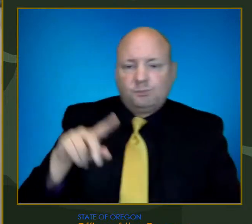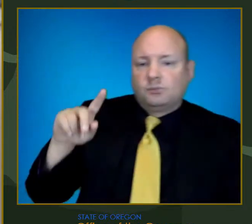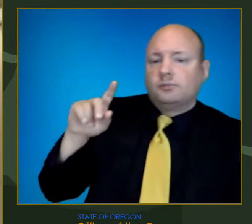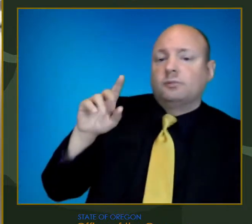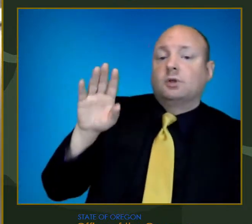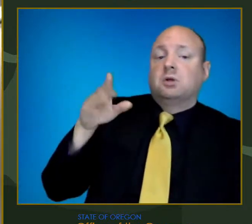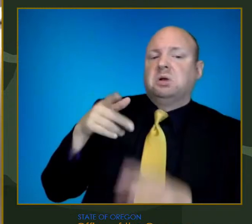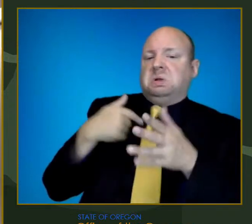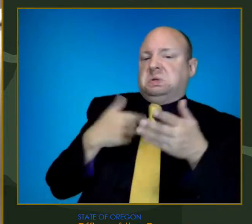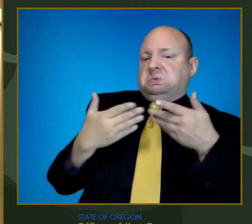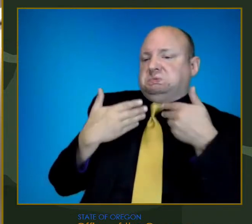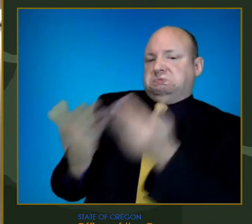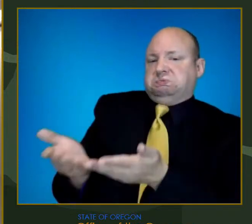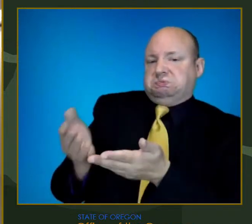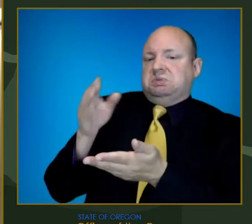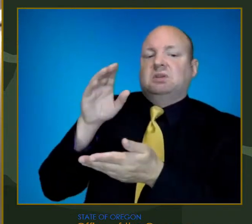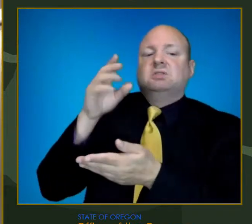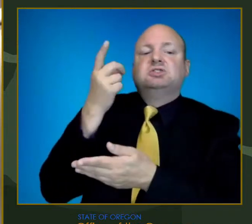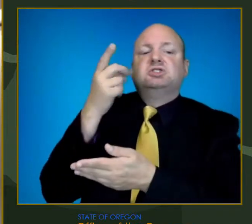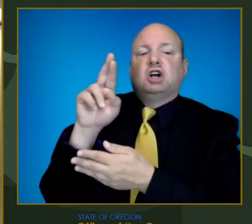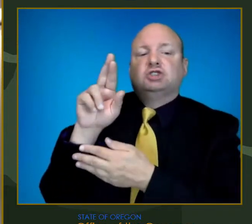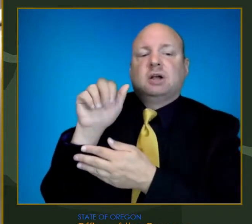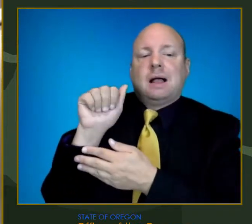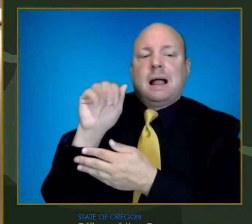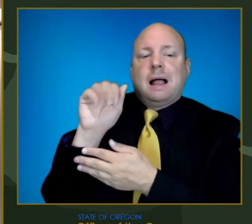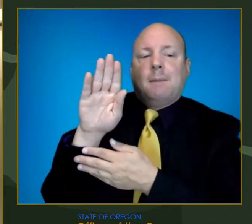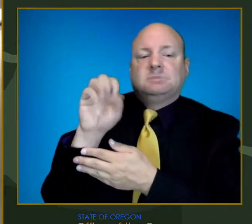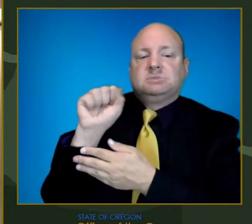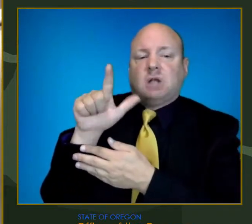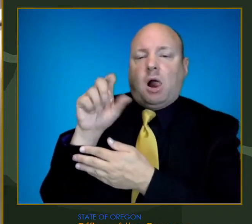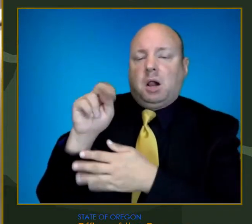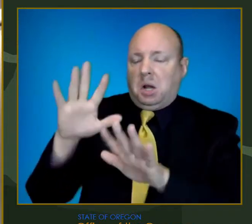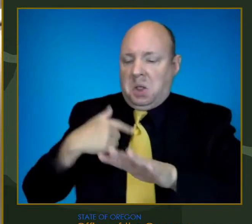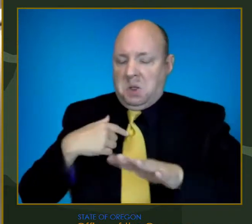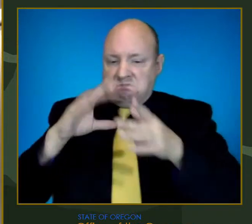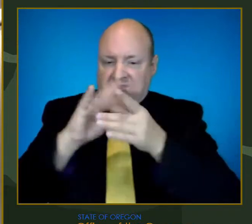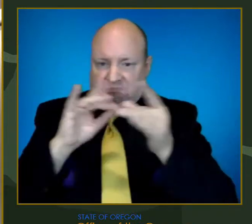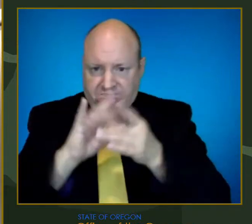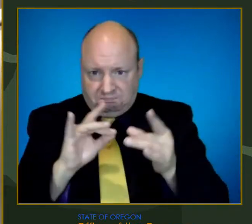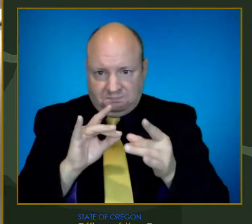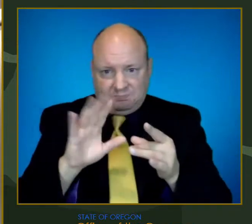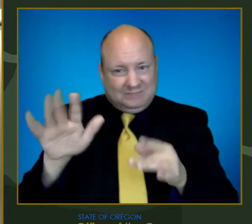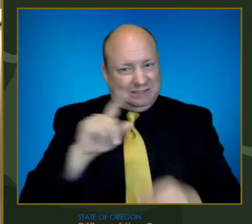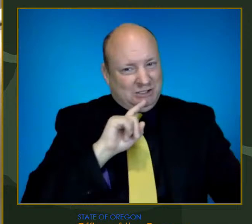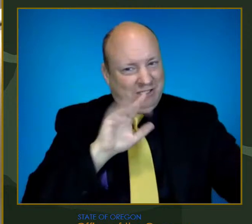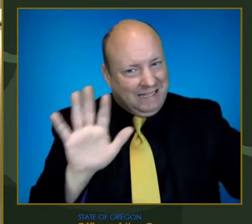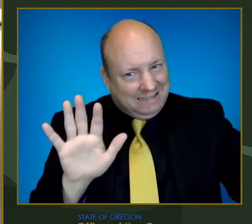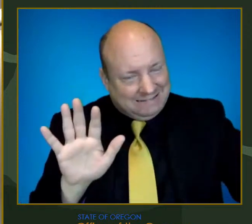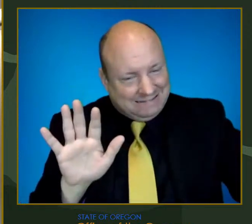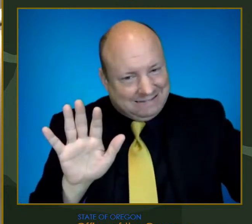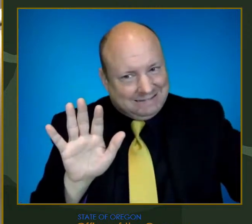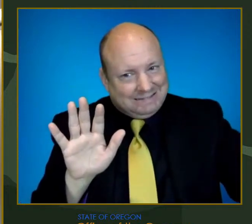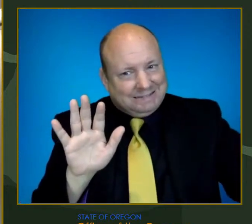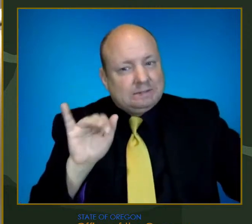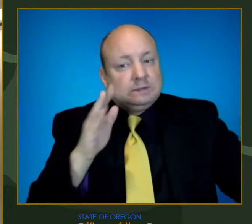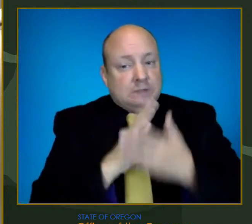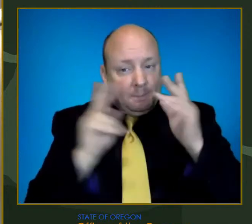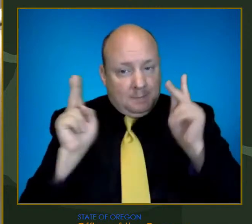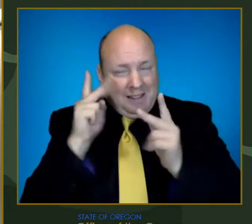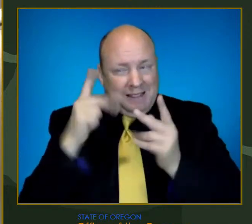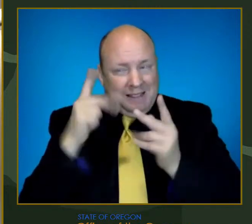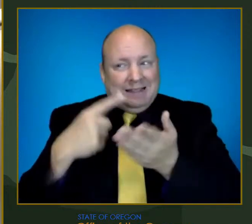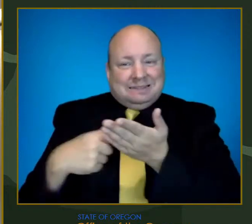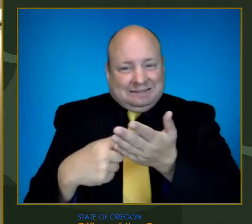right, that's a tough one. And I know that there's dialogue about that popping up in, in